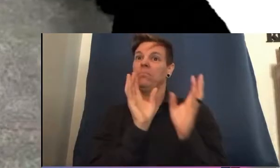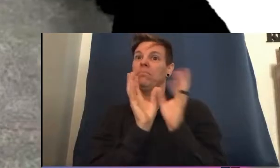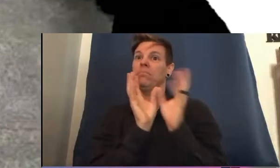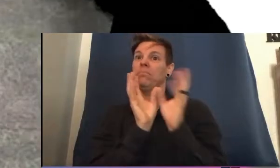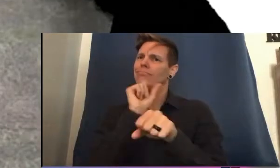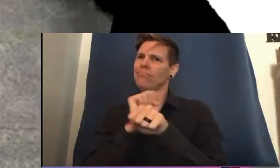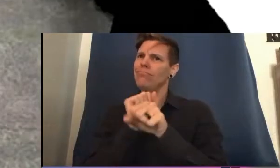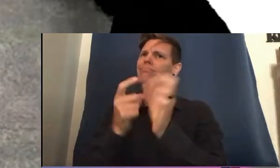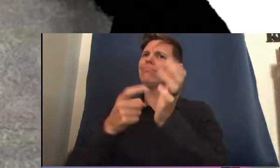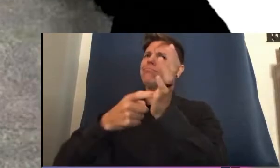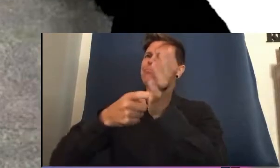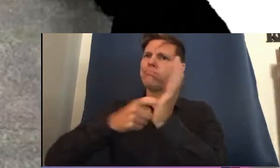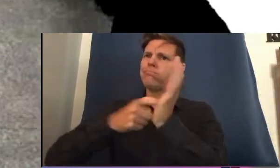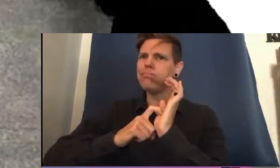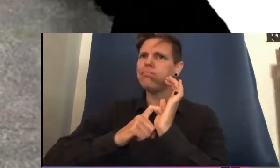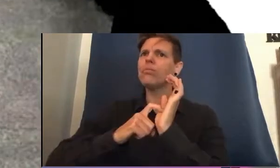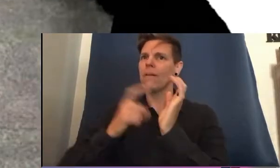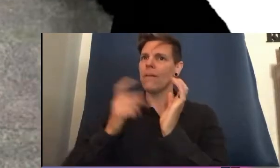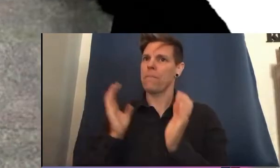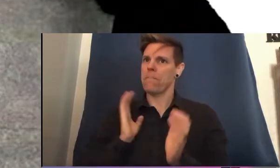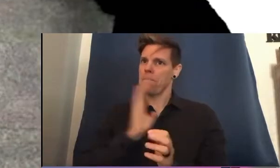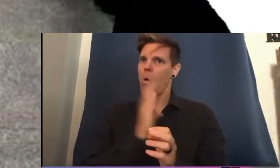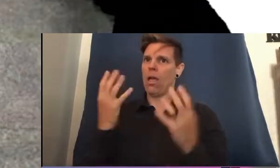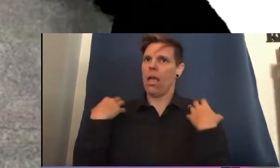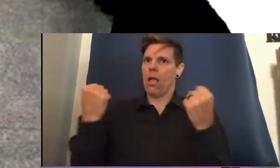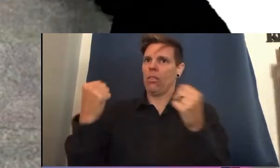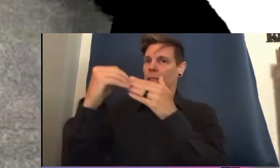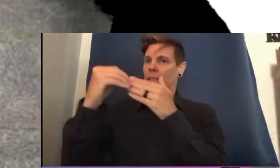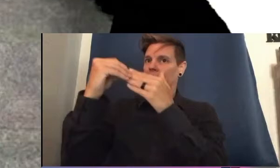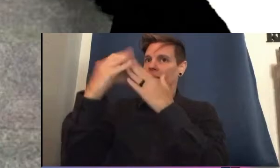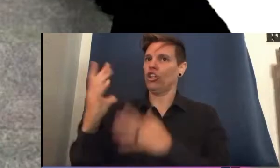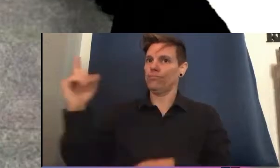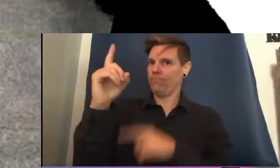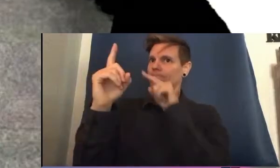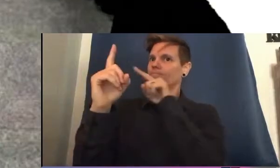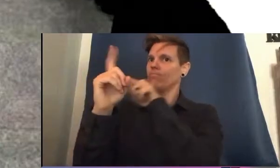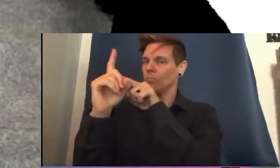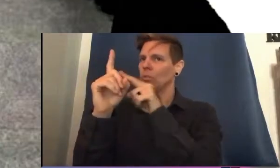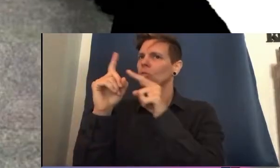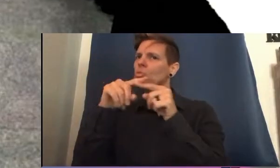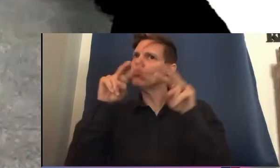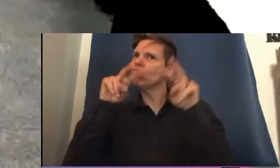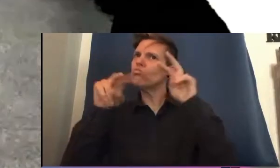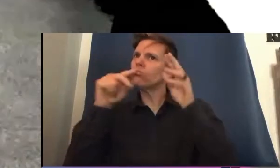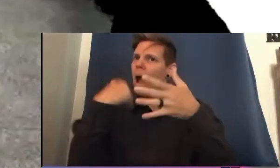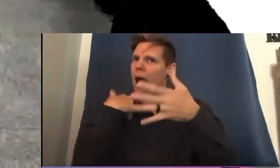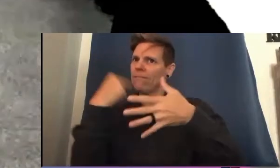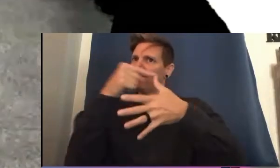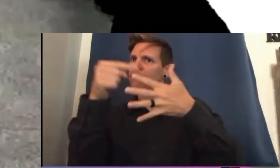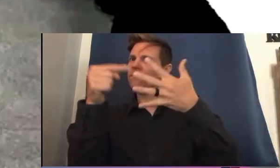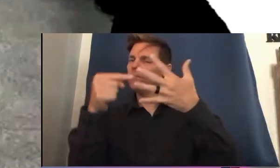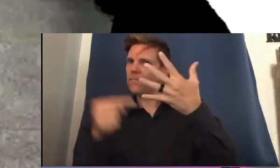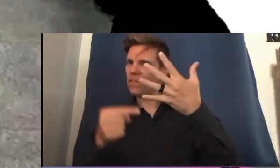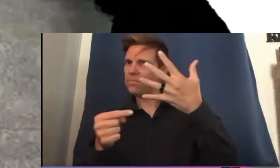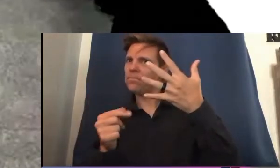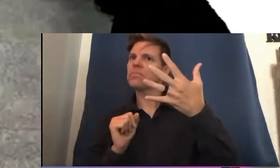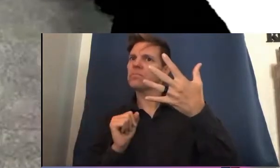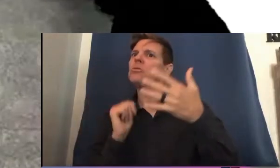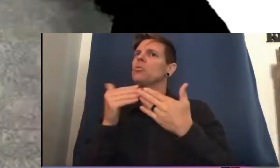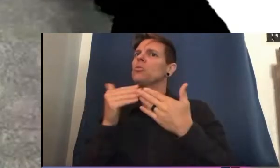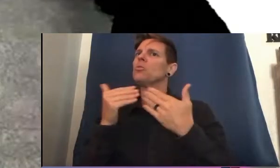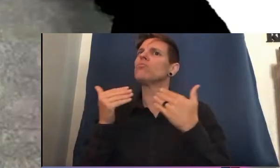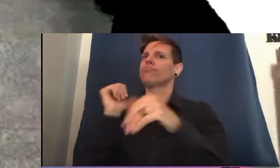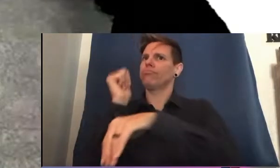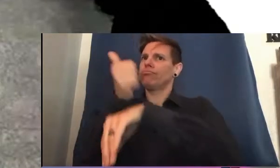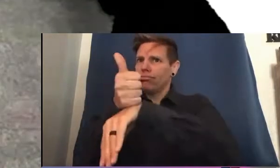her leadership to be exceptional, and had established a pay raise for her, which is consistent with the pay rate that is